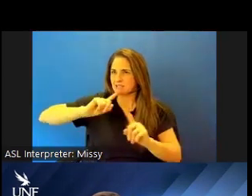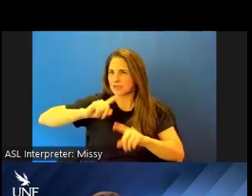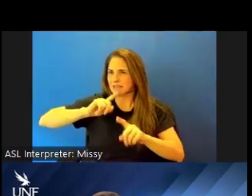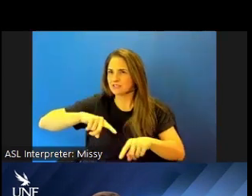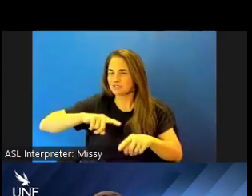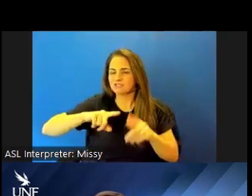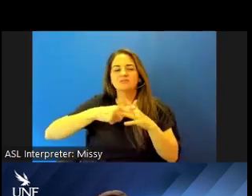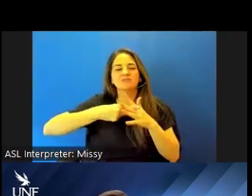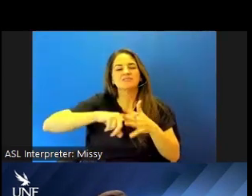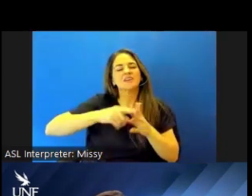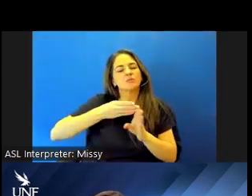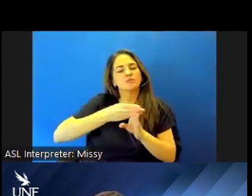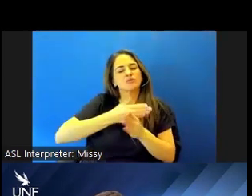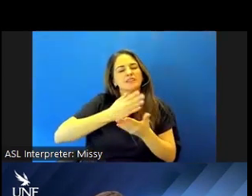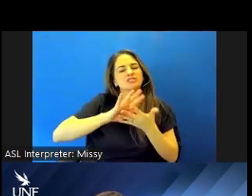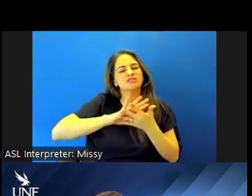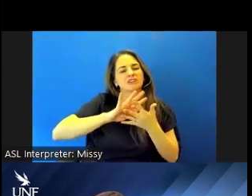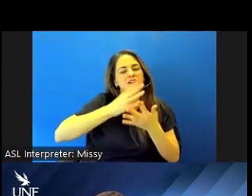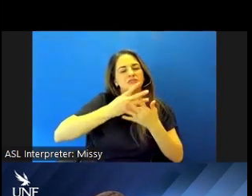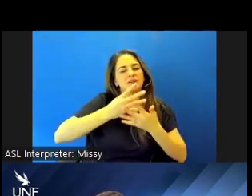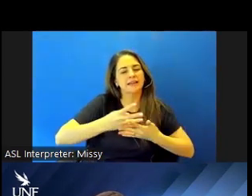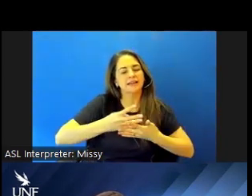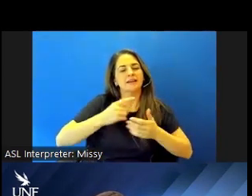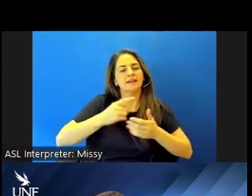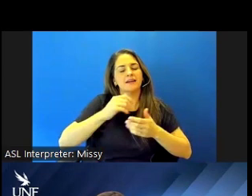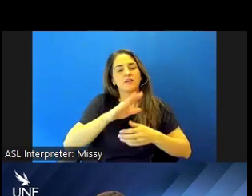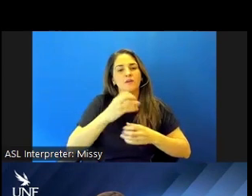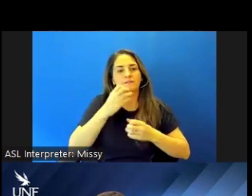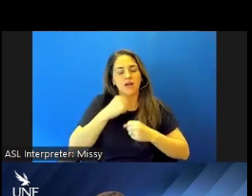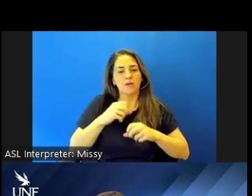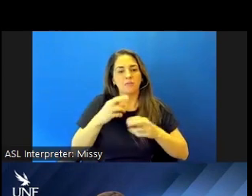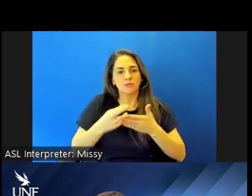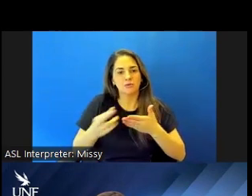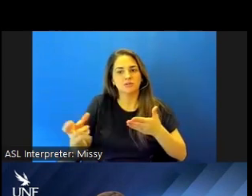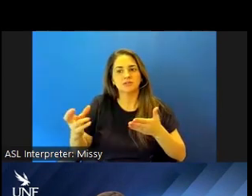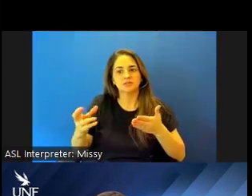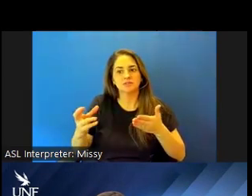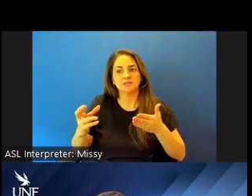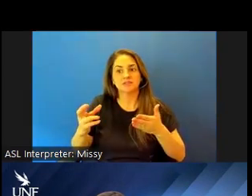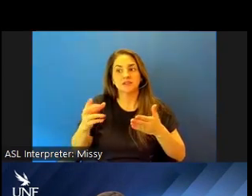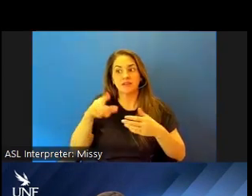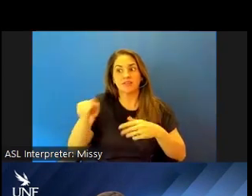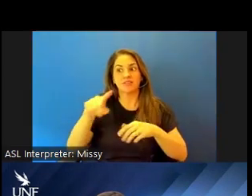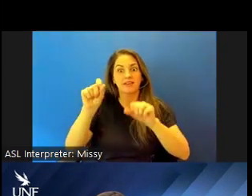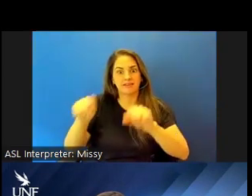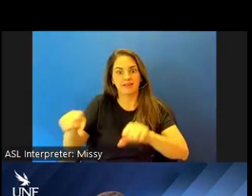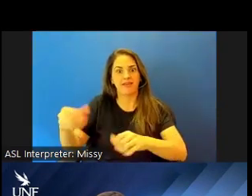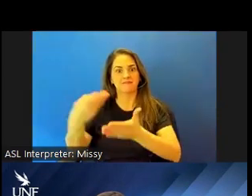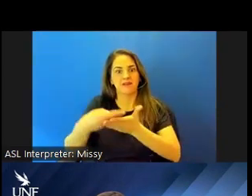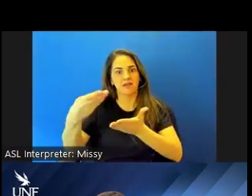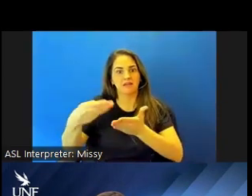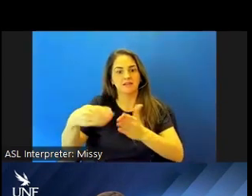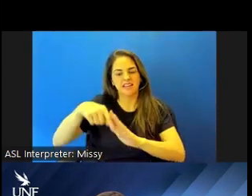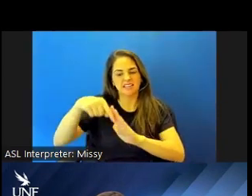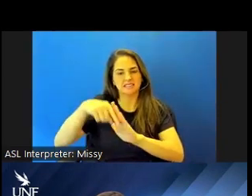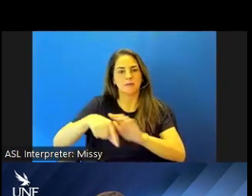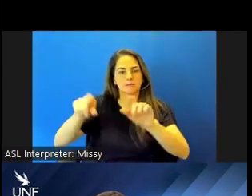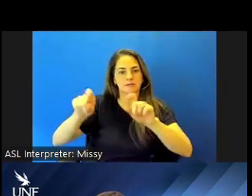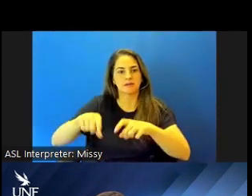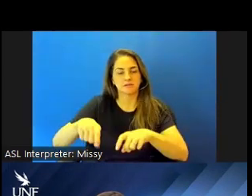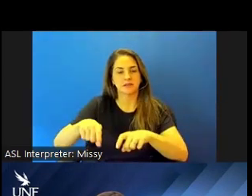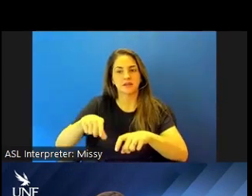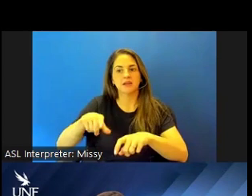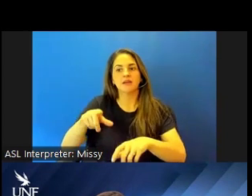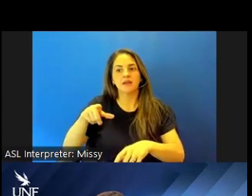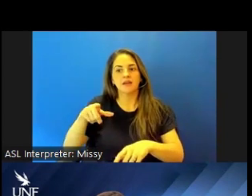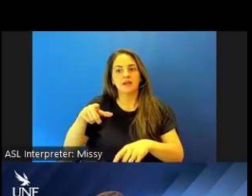initial pre-screening so that your valuable resources that can do the vetting, that need to do the in-depth testing are